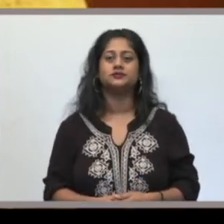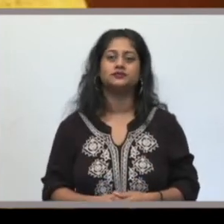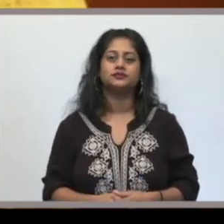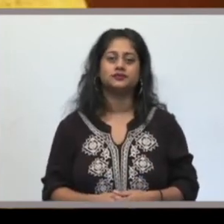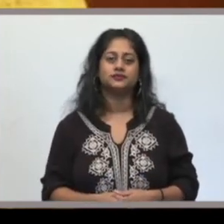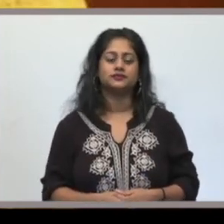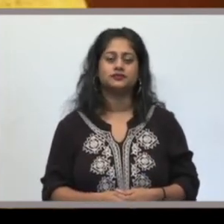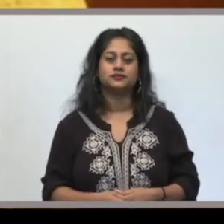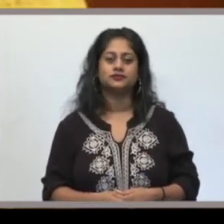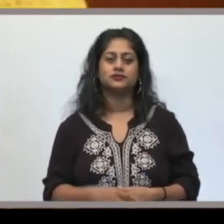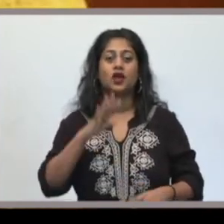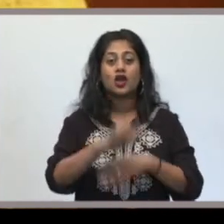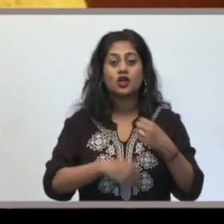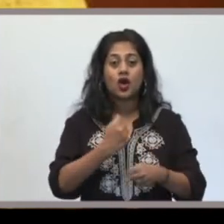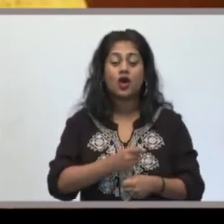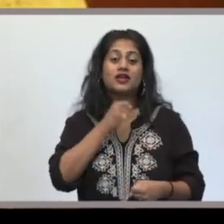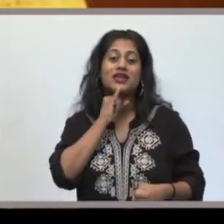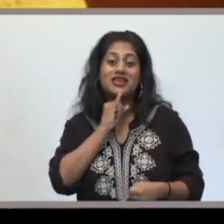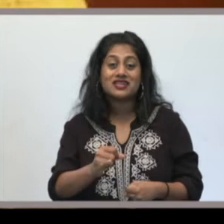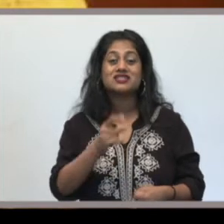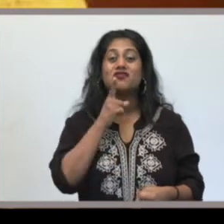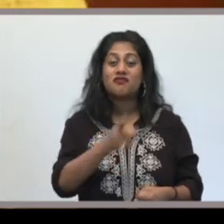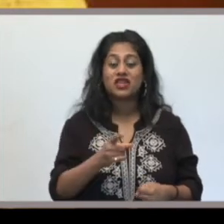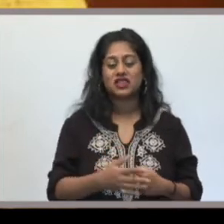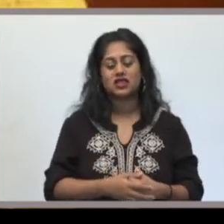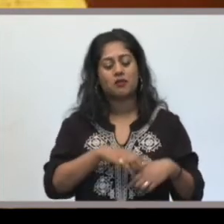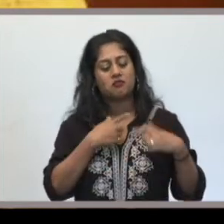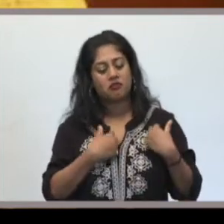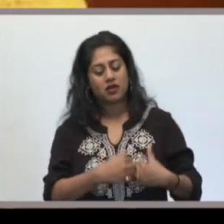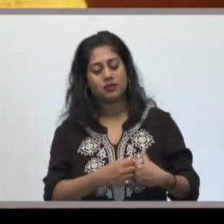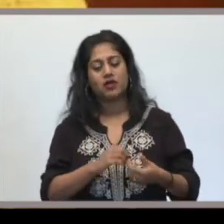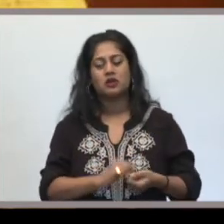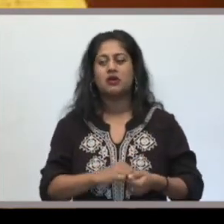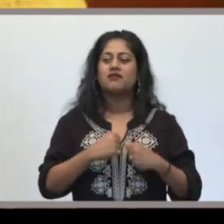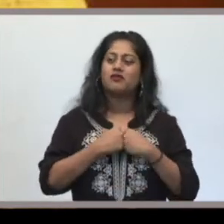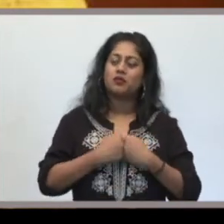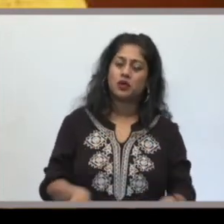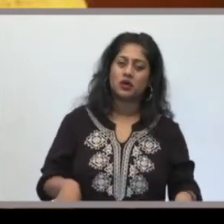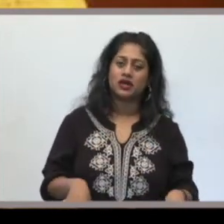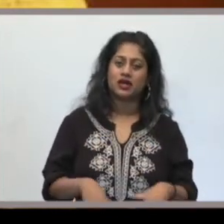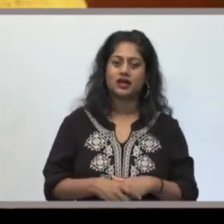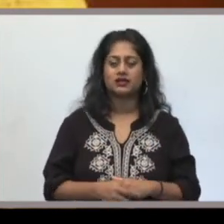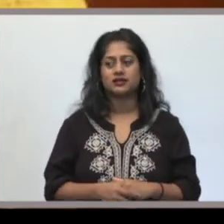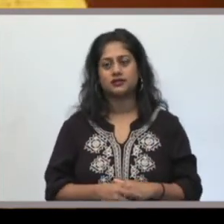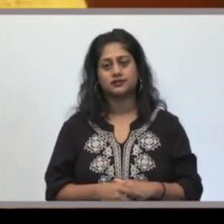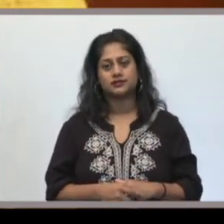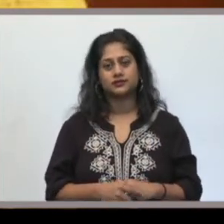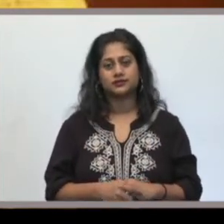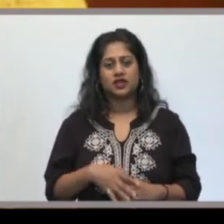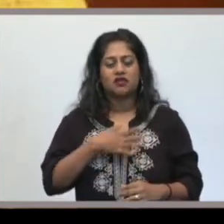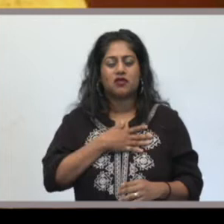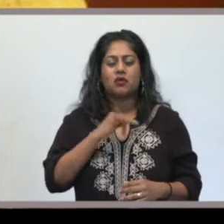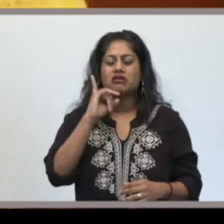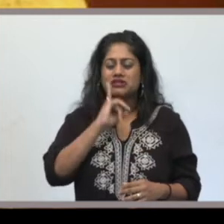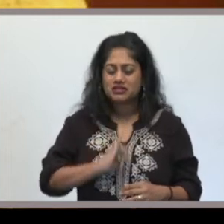the brokenhearted, the Bible says. If you're in mourning today, if you're hurting today, God has never been closer